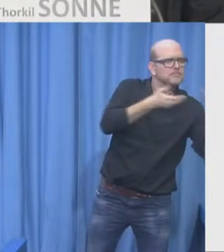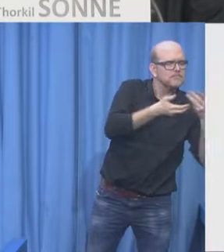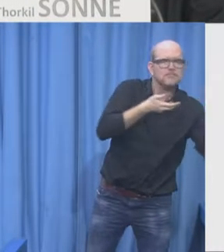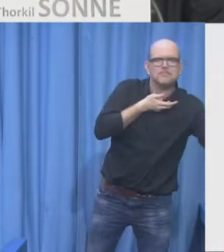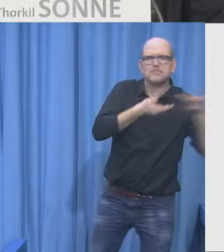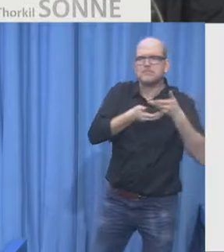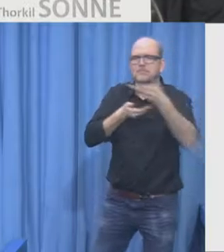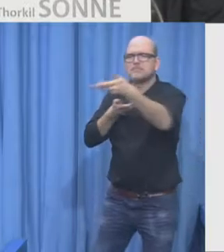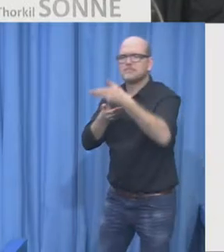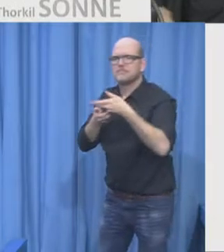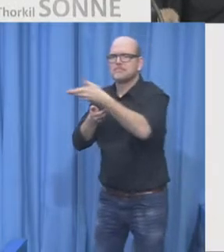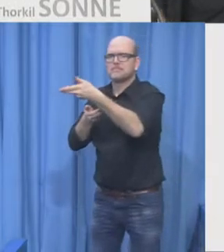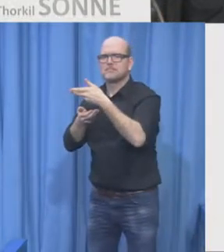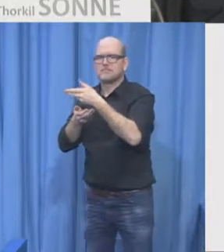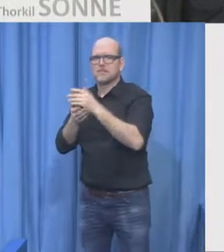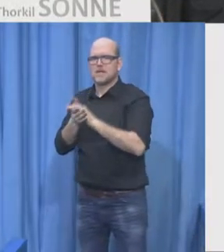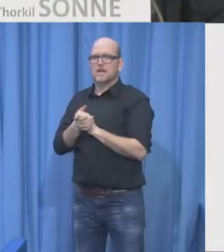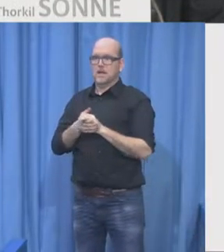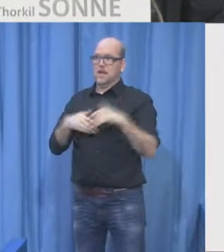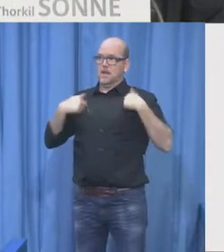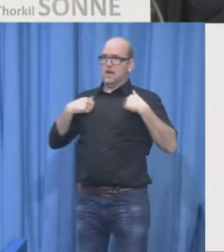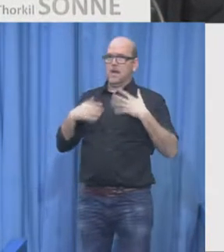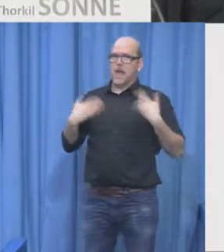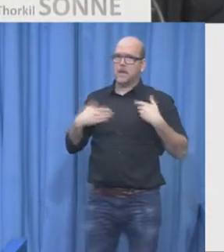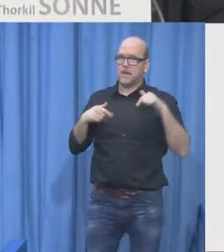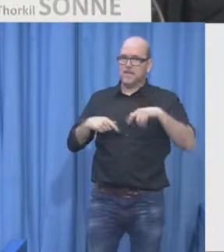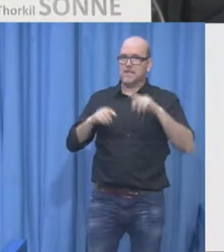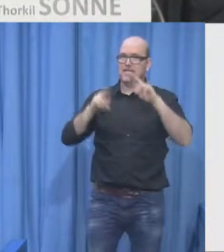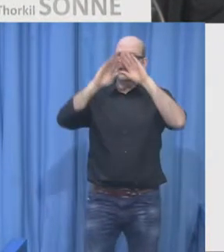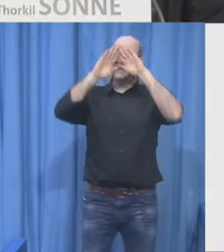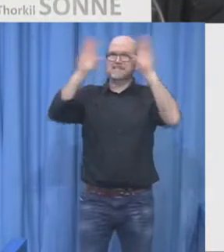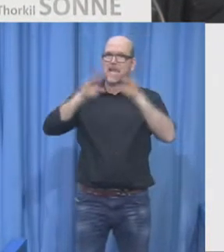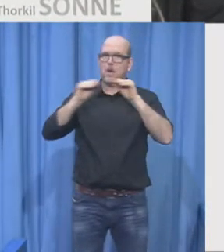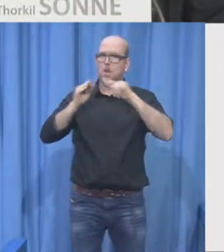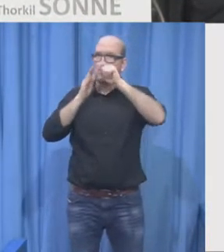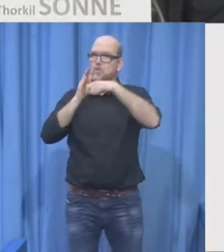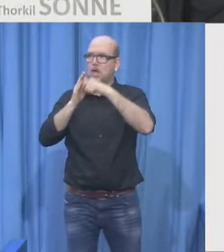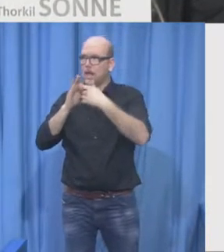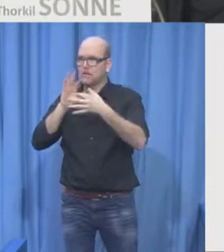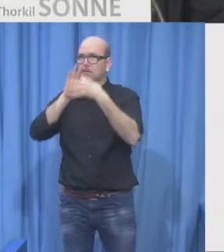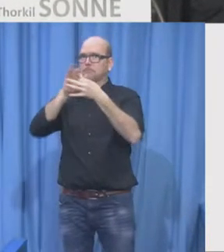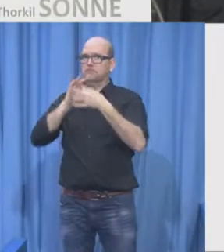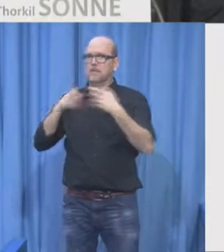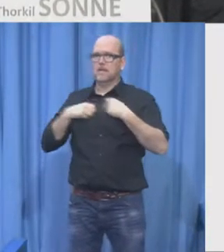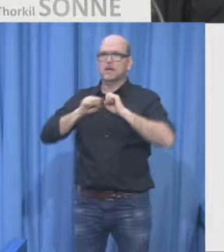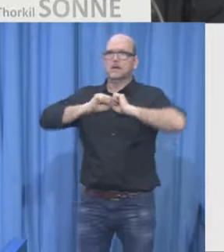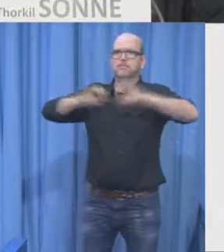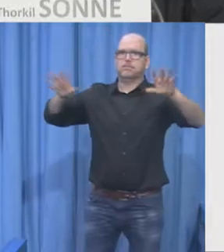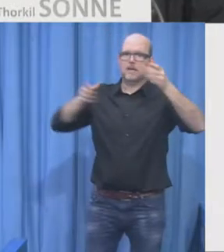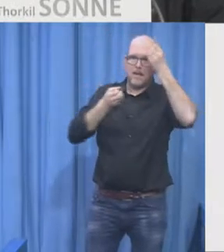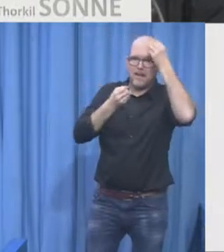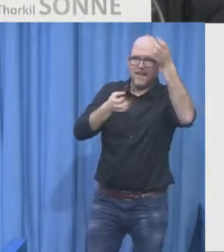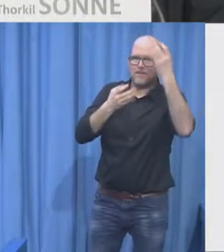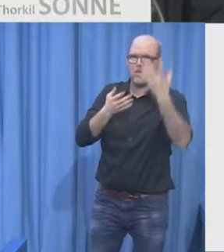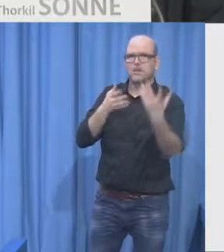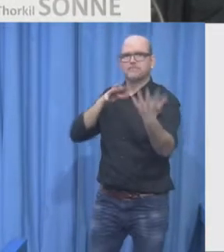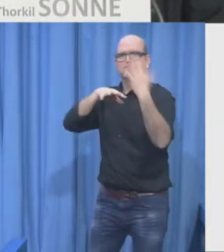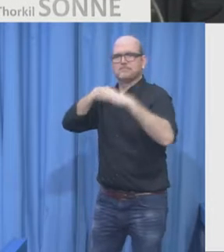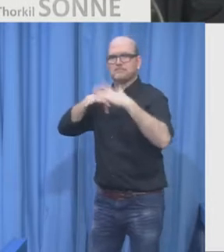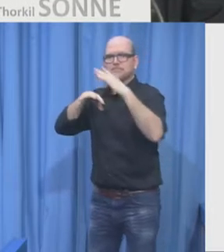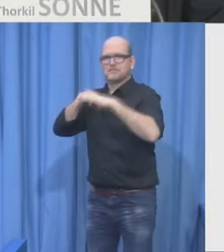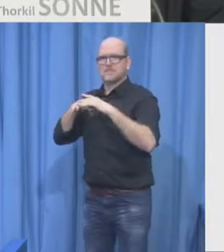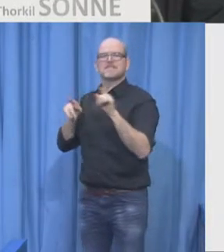UN. I'm helping the UN to organize annual events around the UN World Autism Awareness